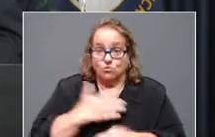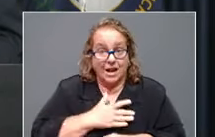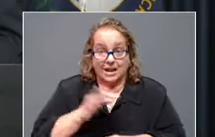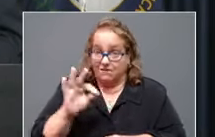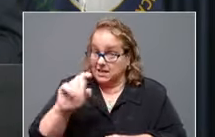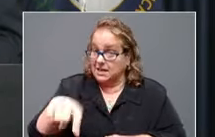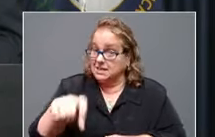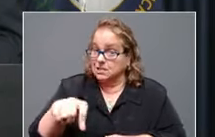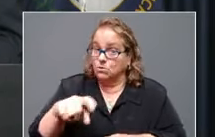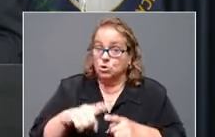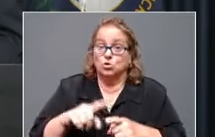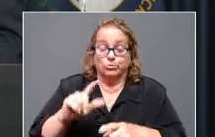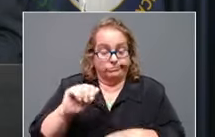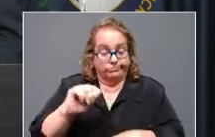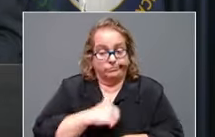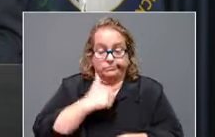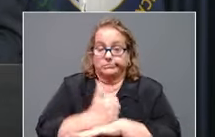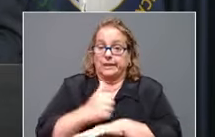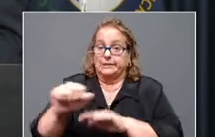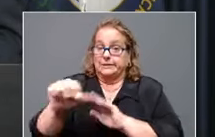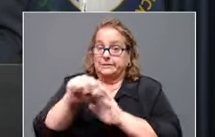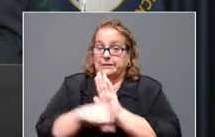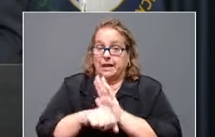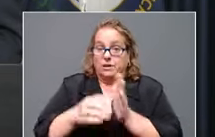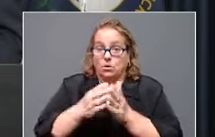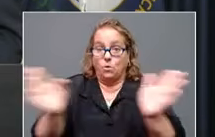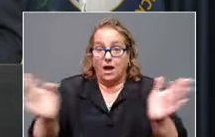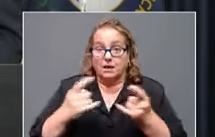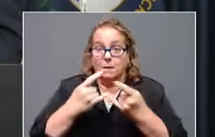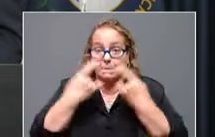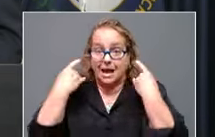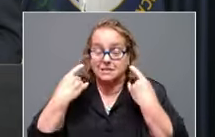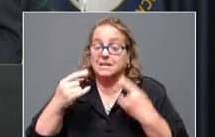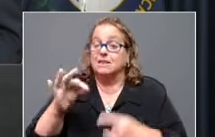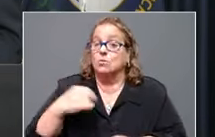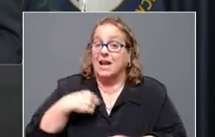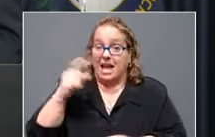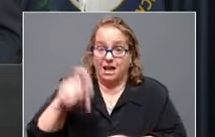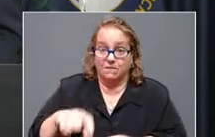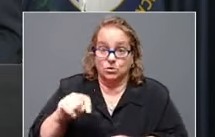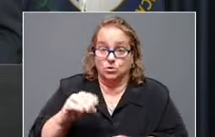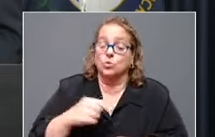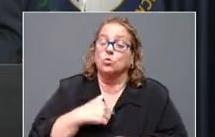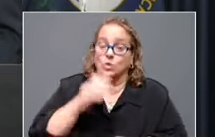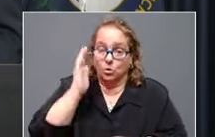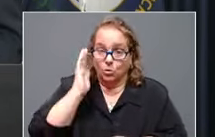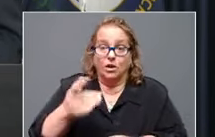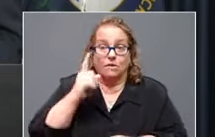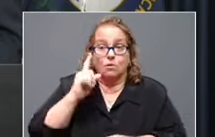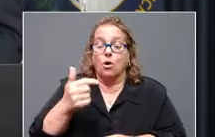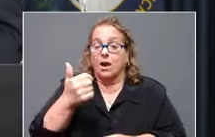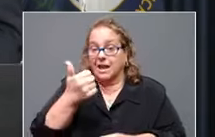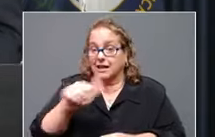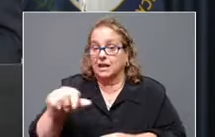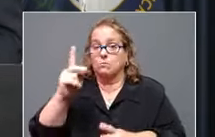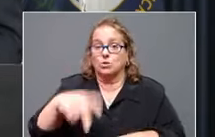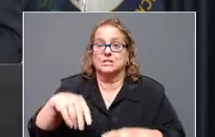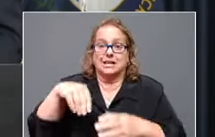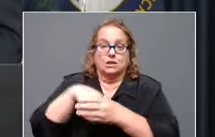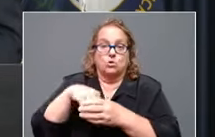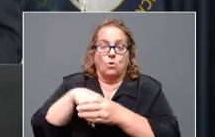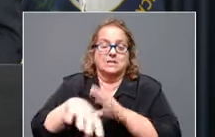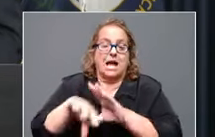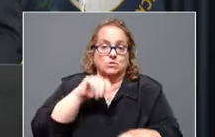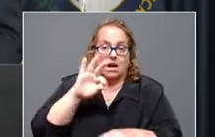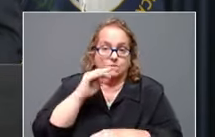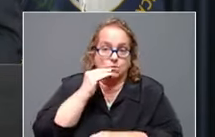shutdowns. I'm committed to not having to roll back capacity. If we continue to see the surge, then there are two